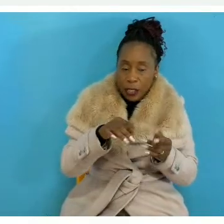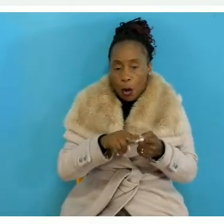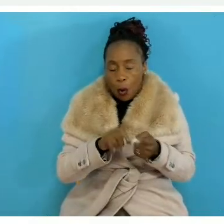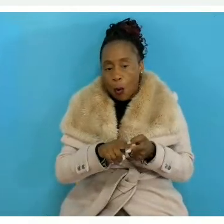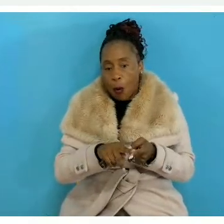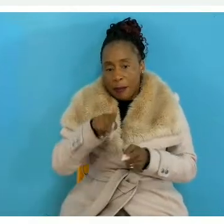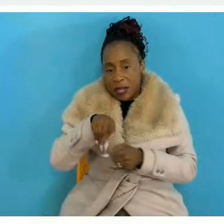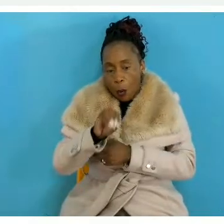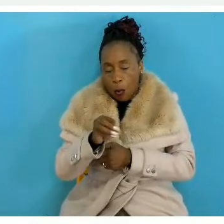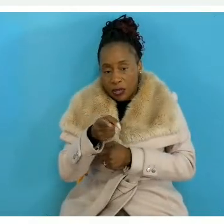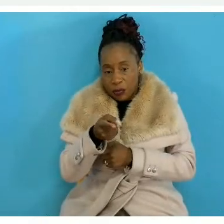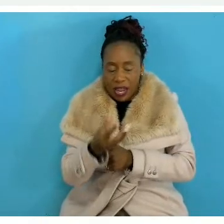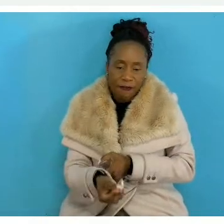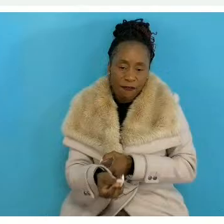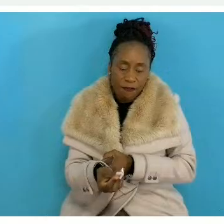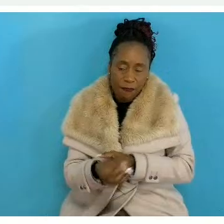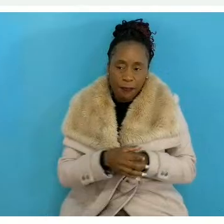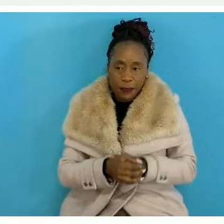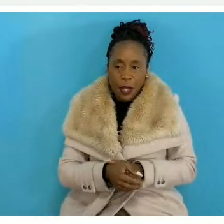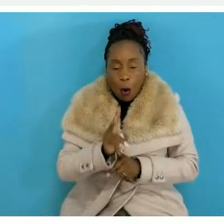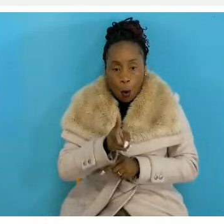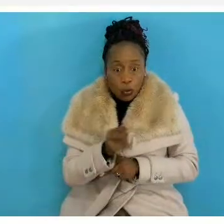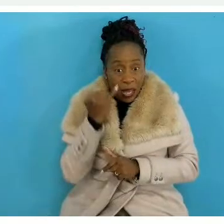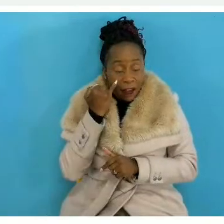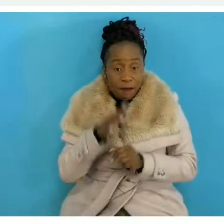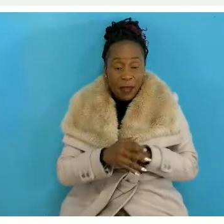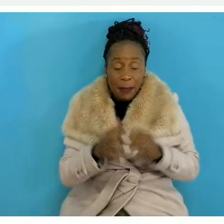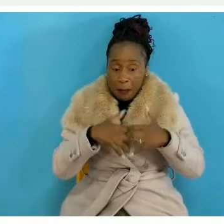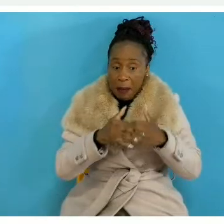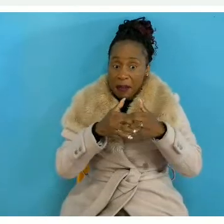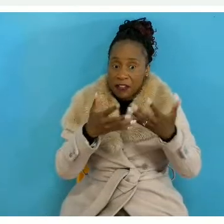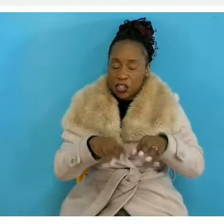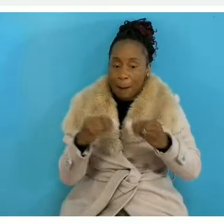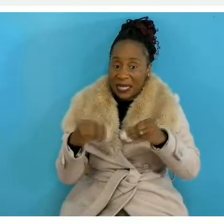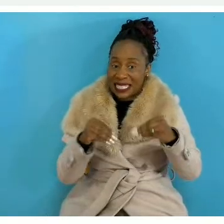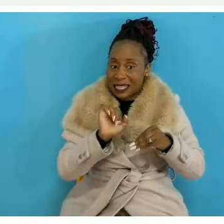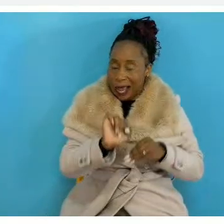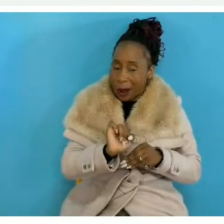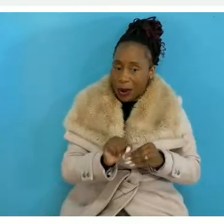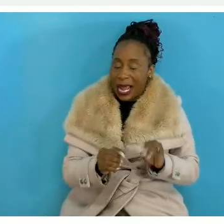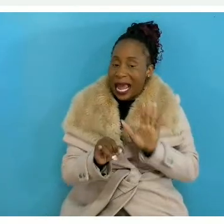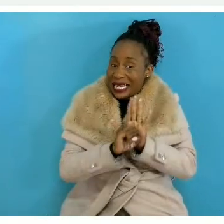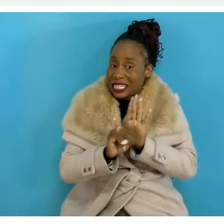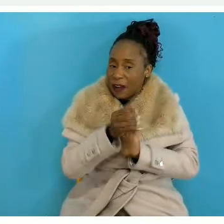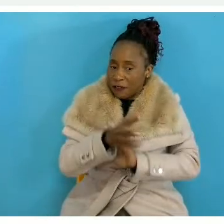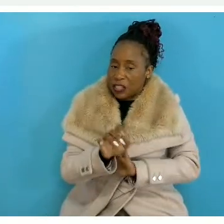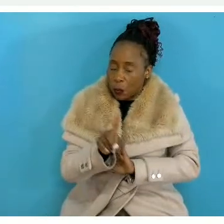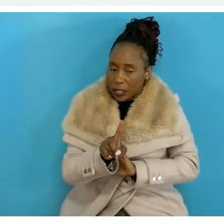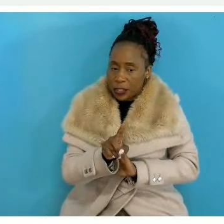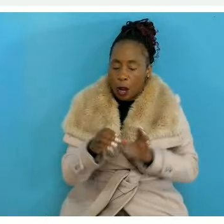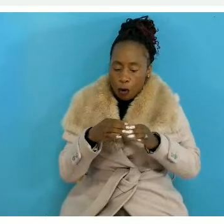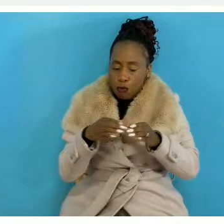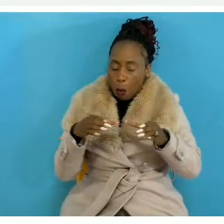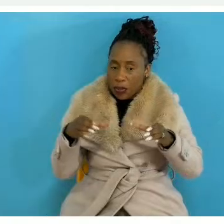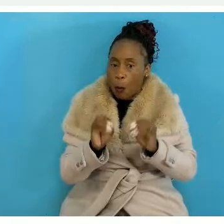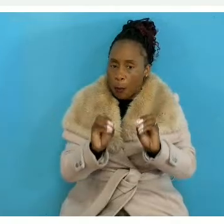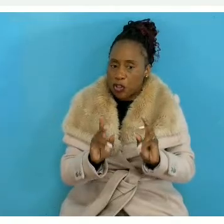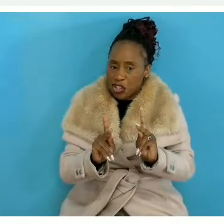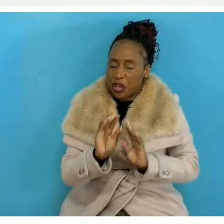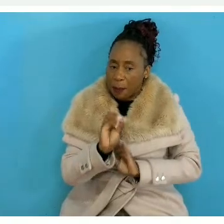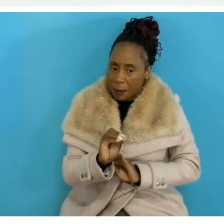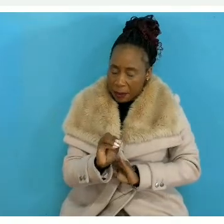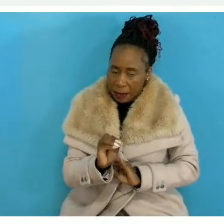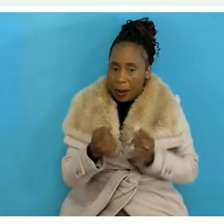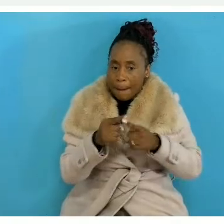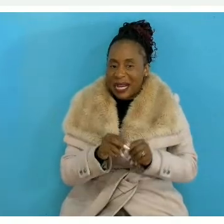that you have. Also, if you have established your business and you've identified that there are growth opportunities, but you